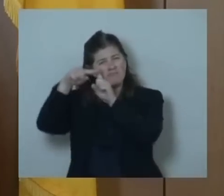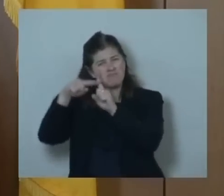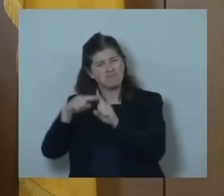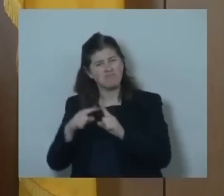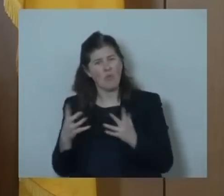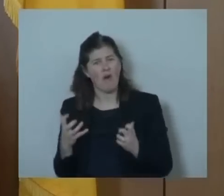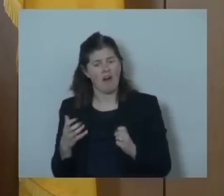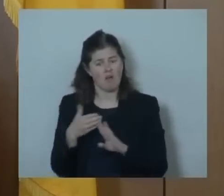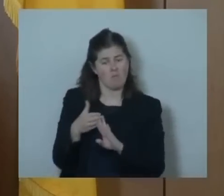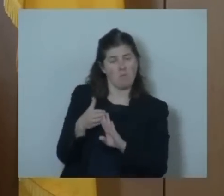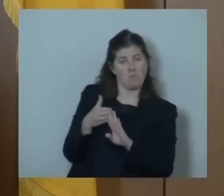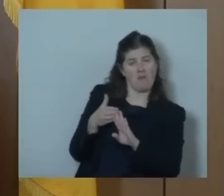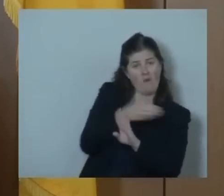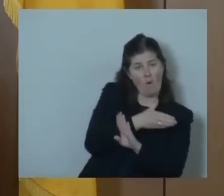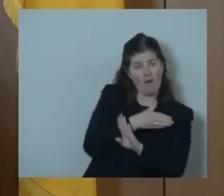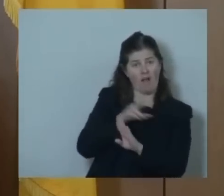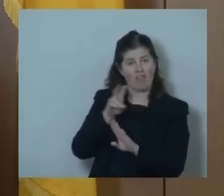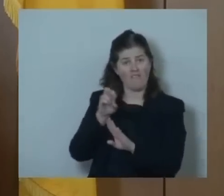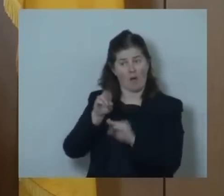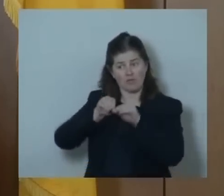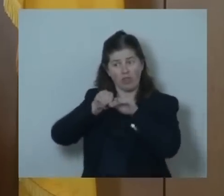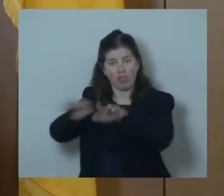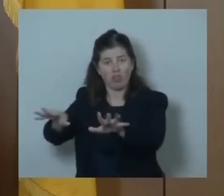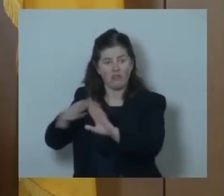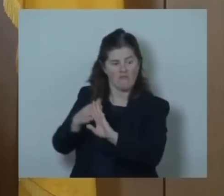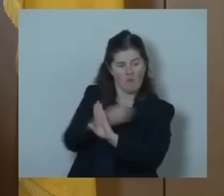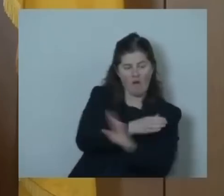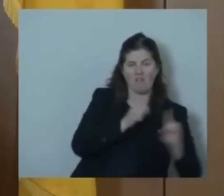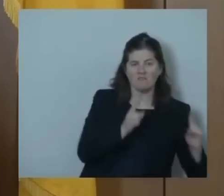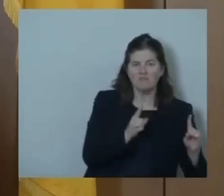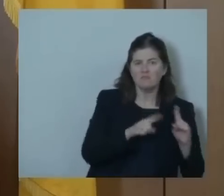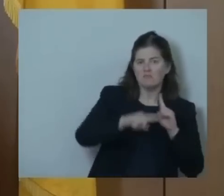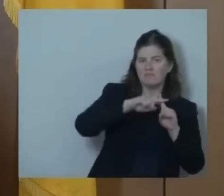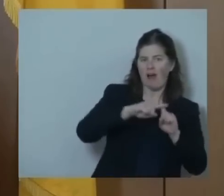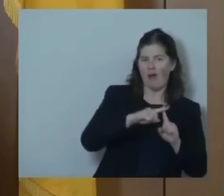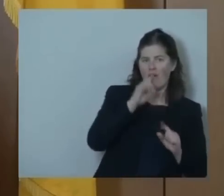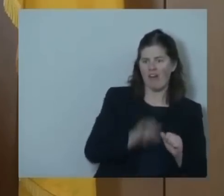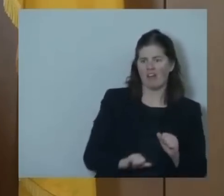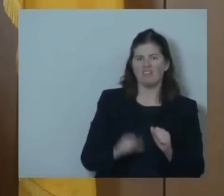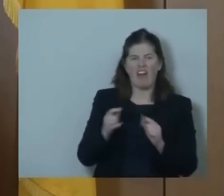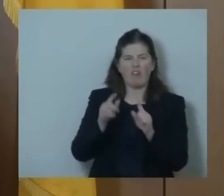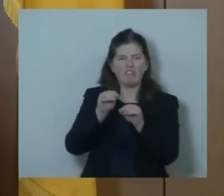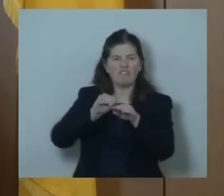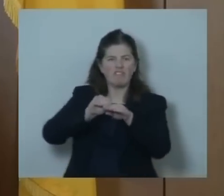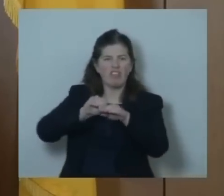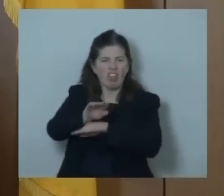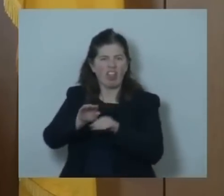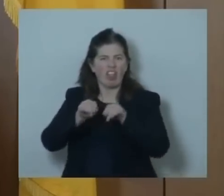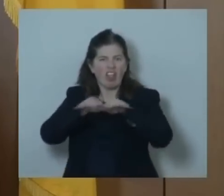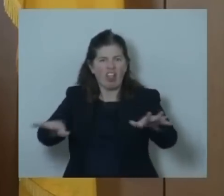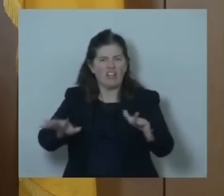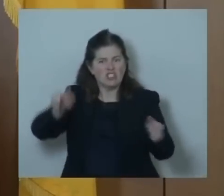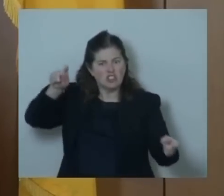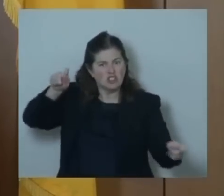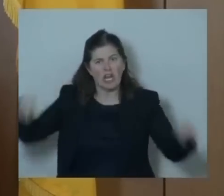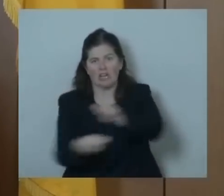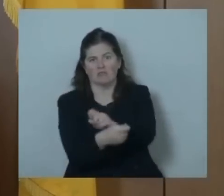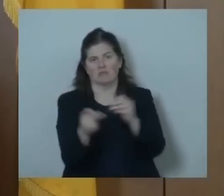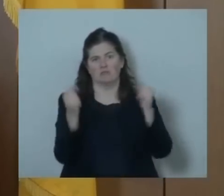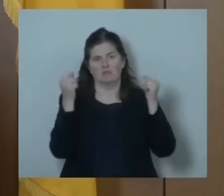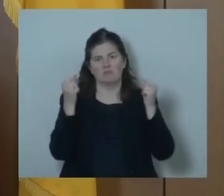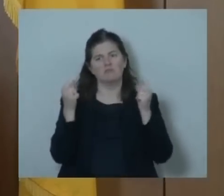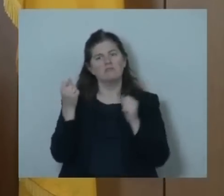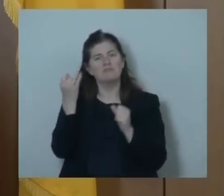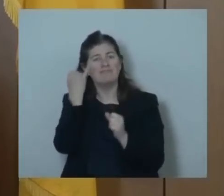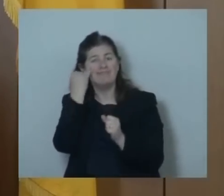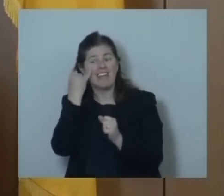doing before this virus radically changed everything, everywhere. So it's still a violation of